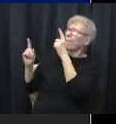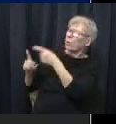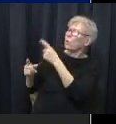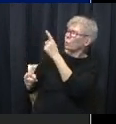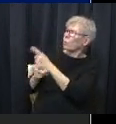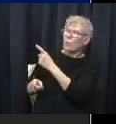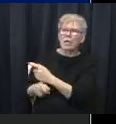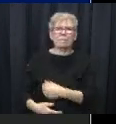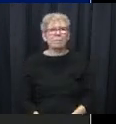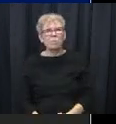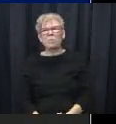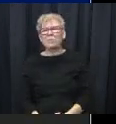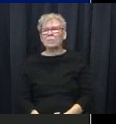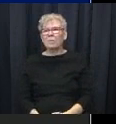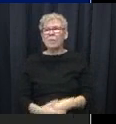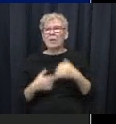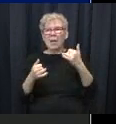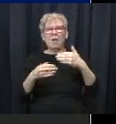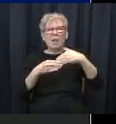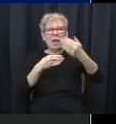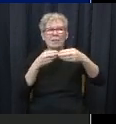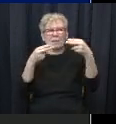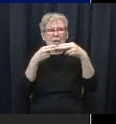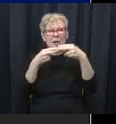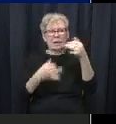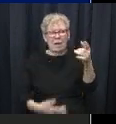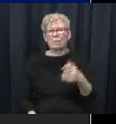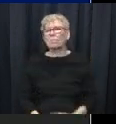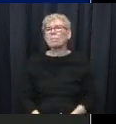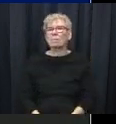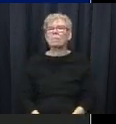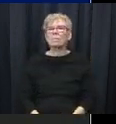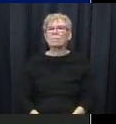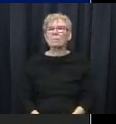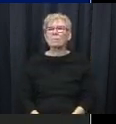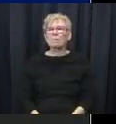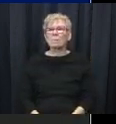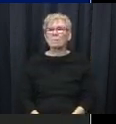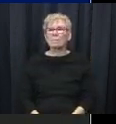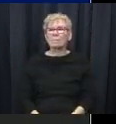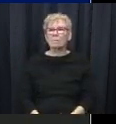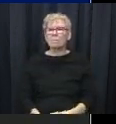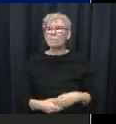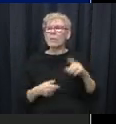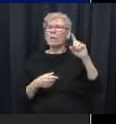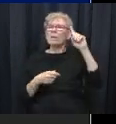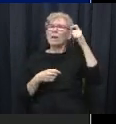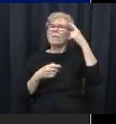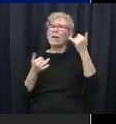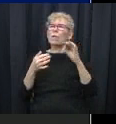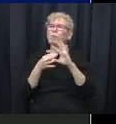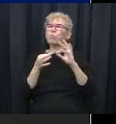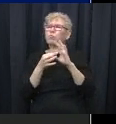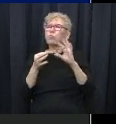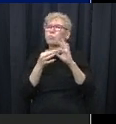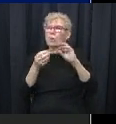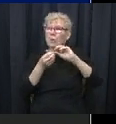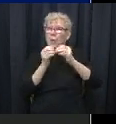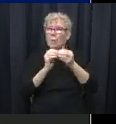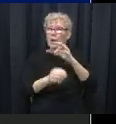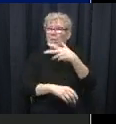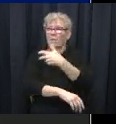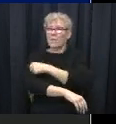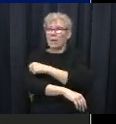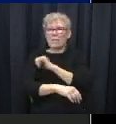So the governor did give an update on vaccinations. We all know that this is a game changer and will, shortly start